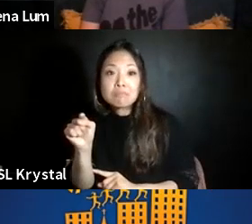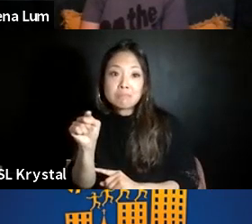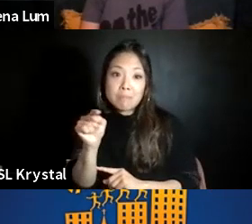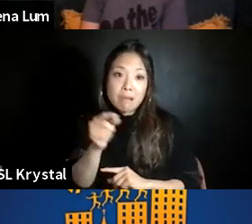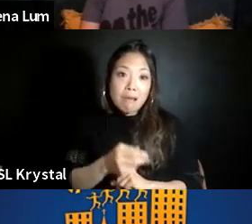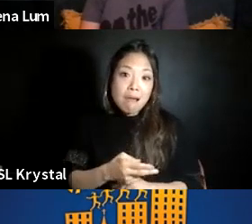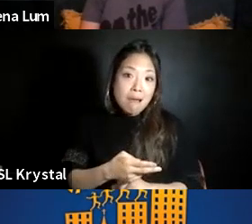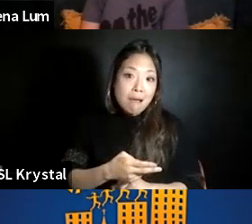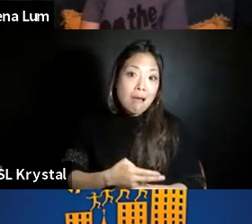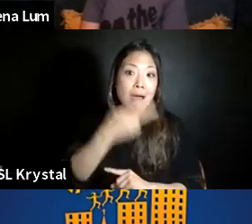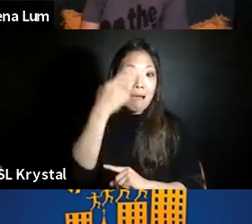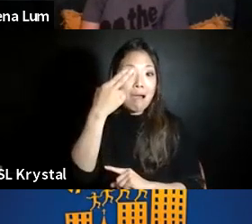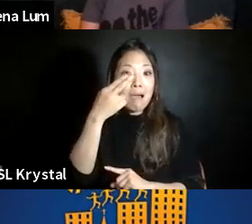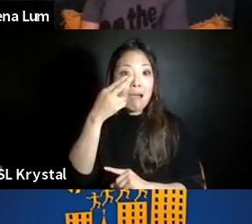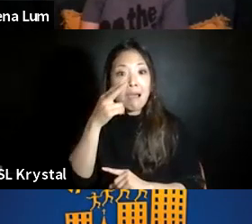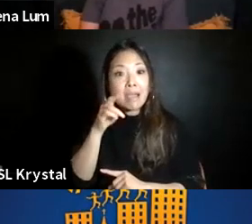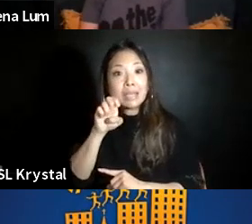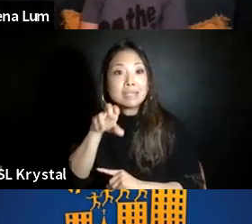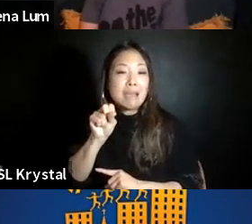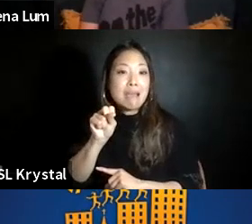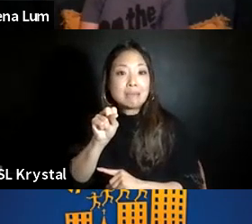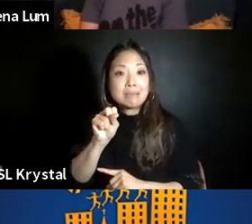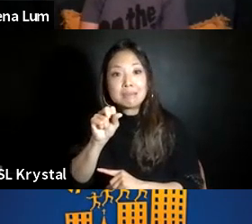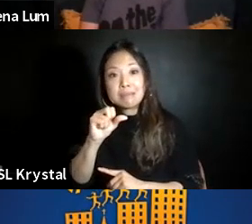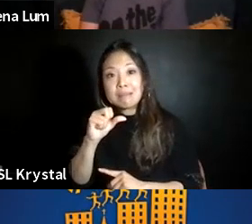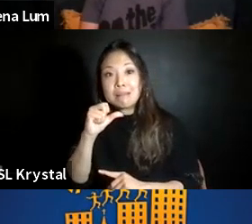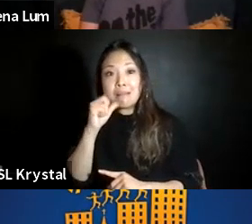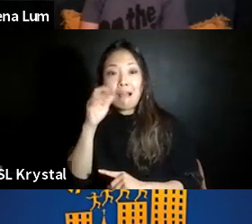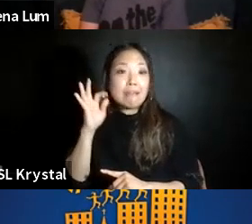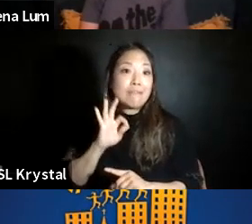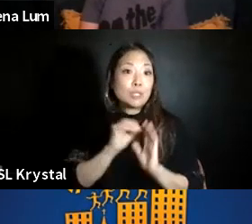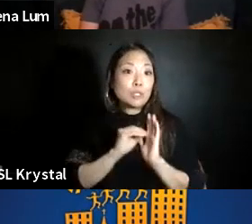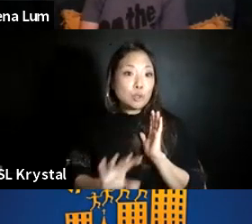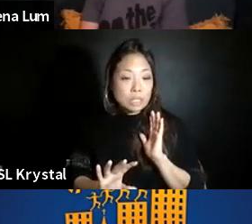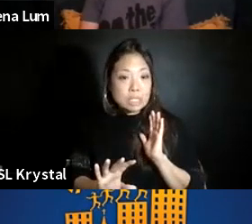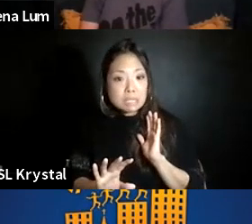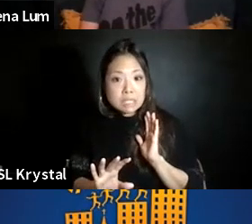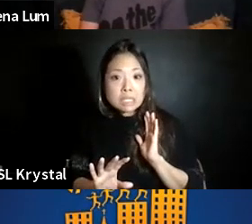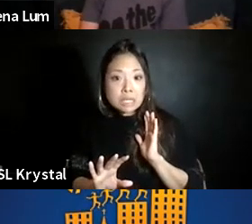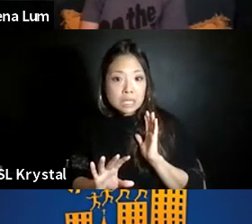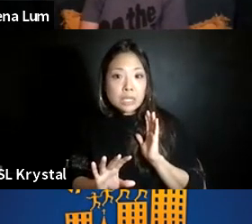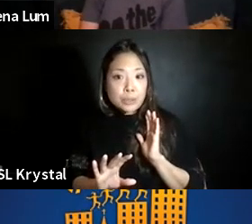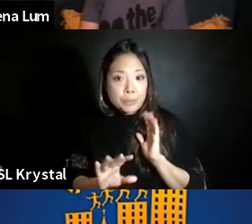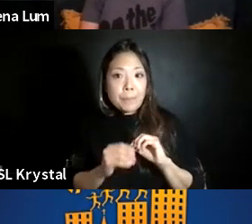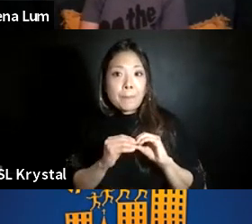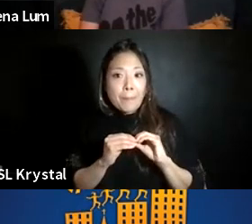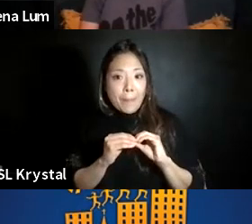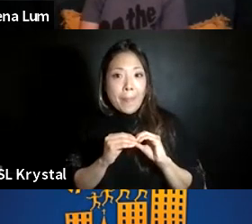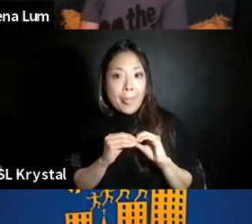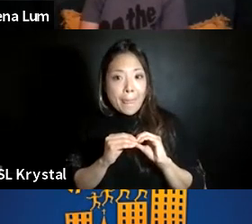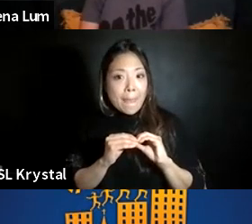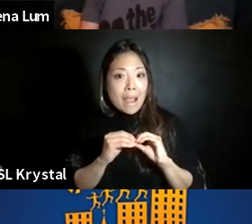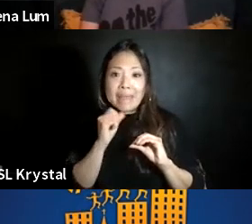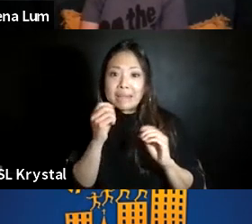socioeconomically disadvantaged students, I don't think there are that many students getting by in that way. and they're